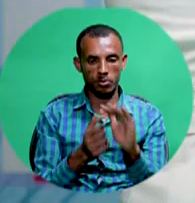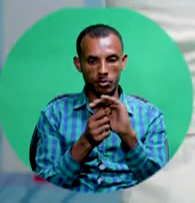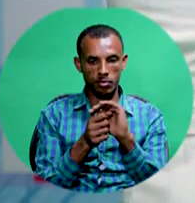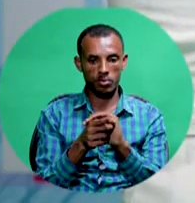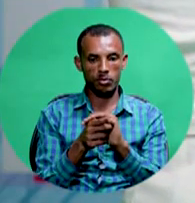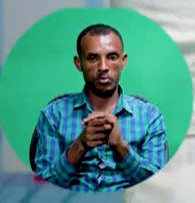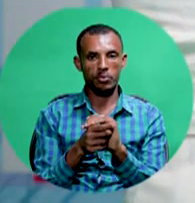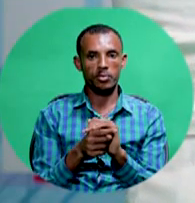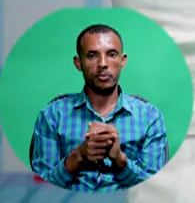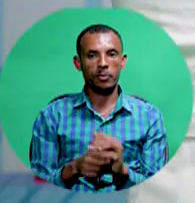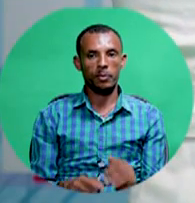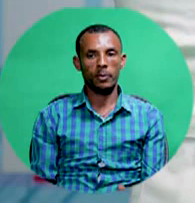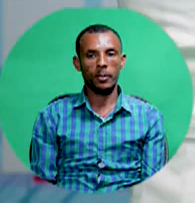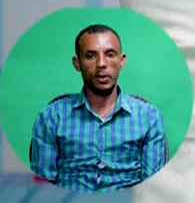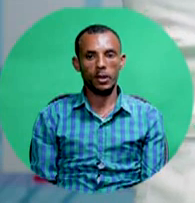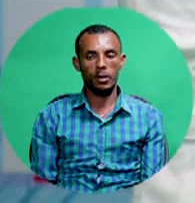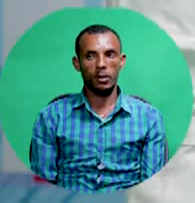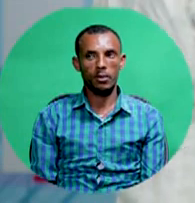Examples.